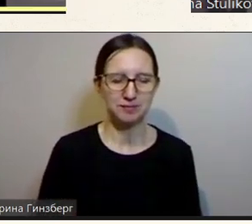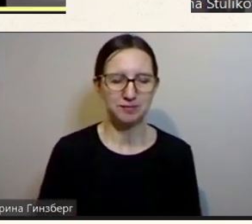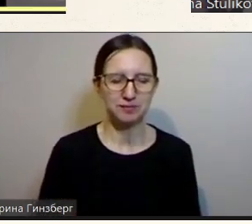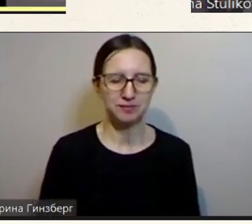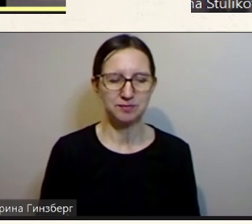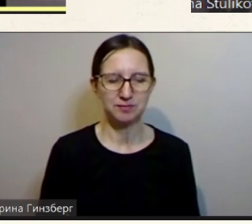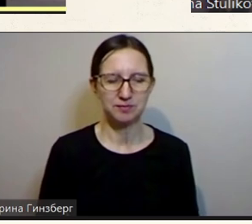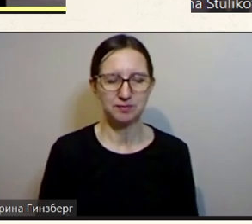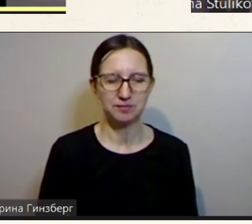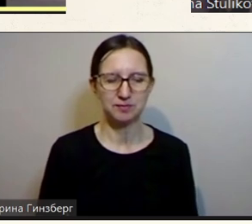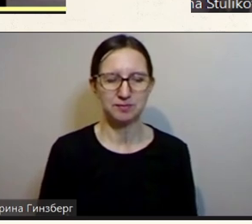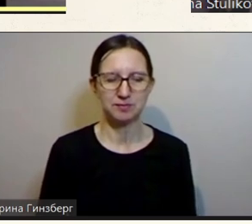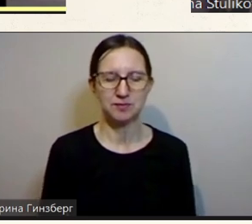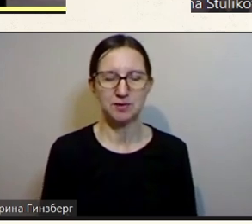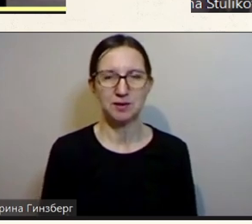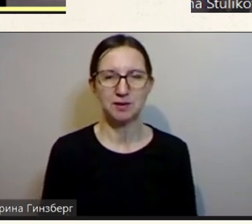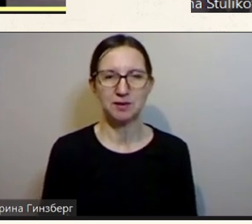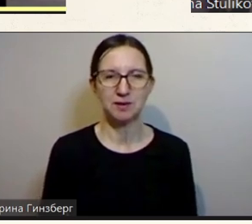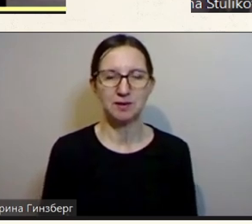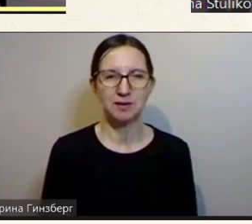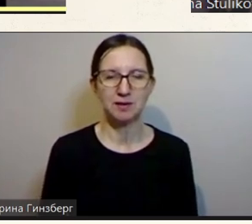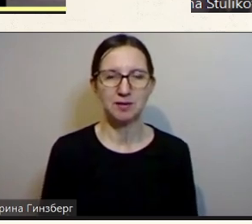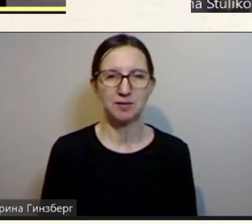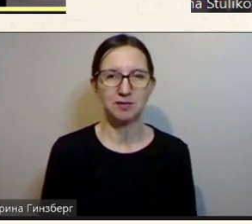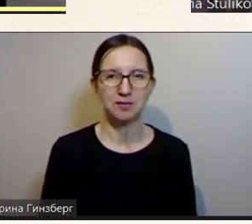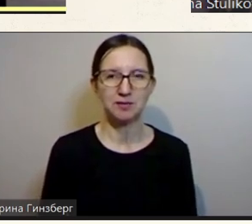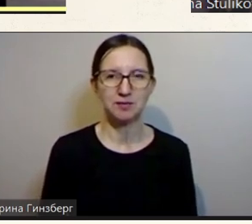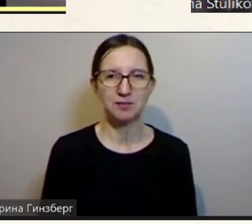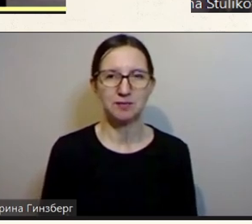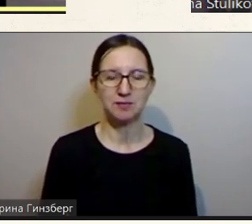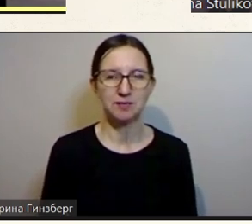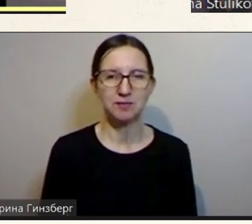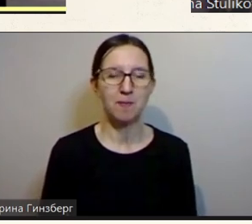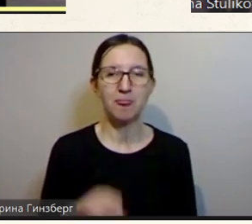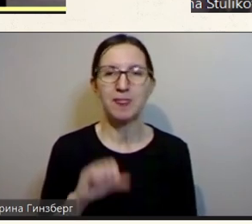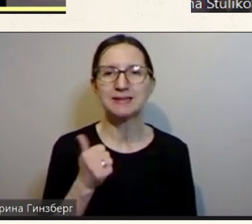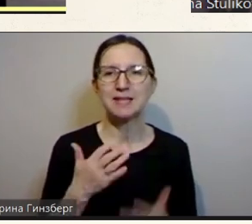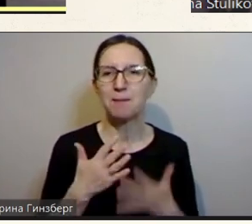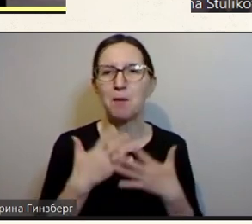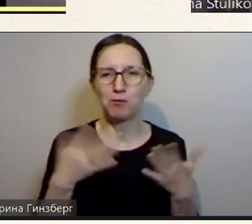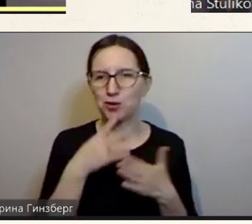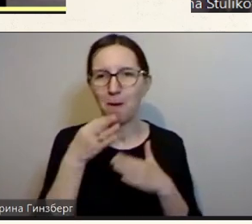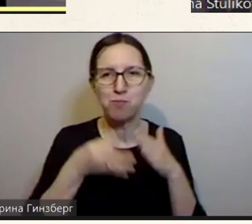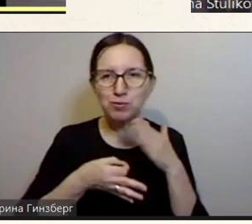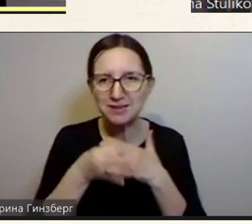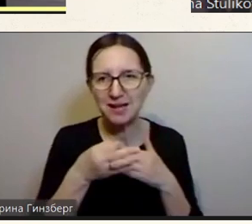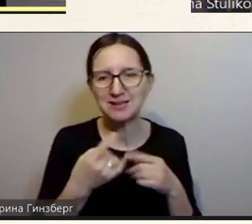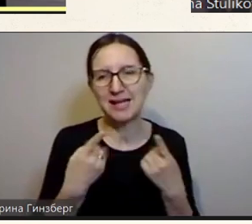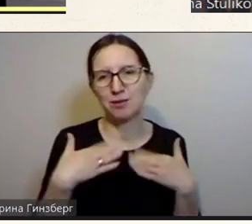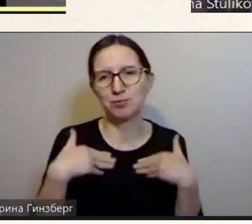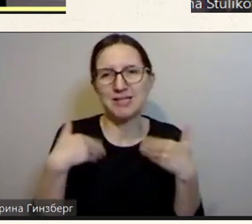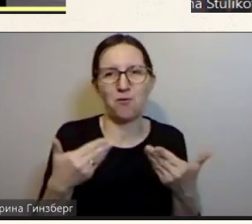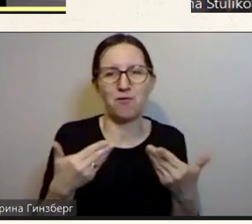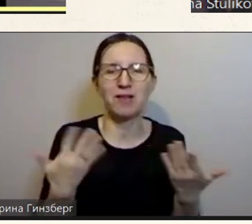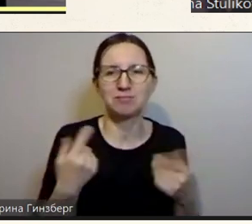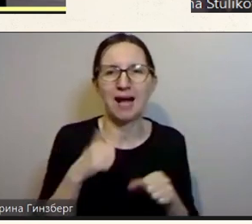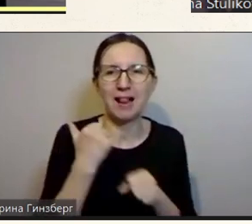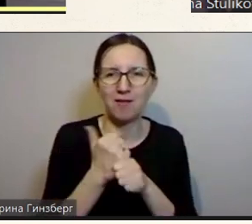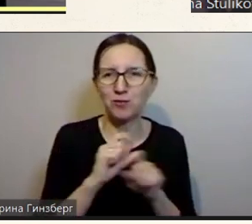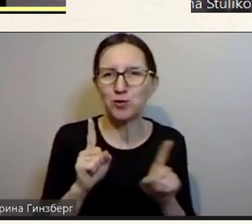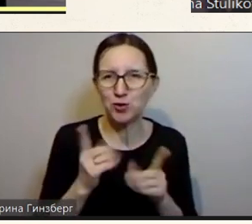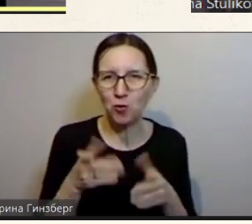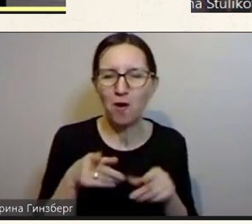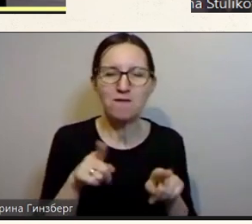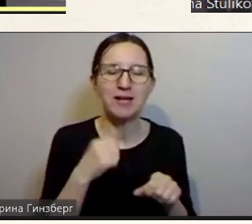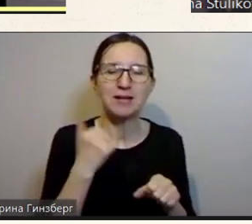Well, the biggest hint, my biggest advice is to give yourself enough time, first of